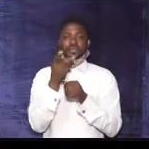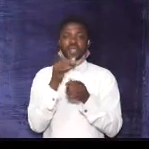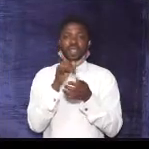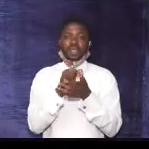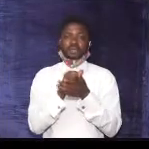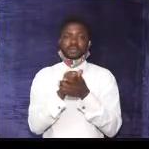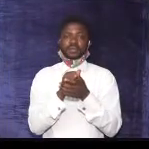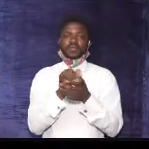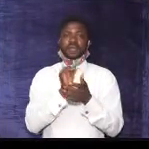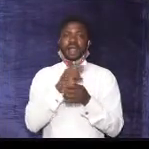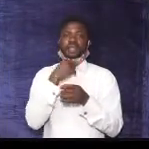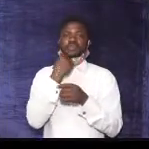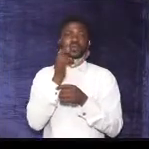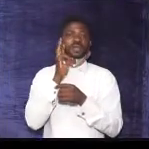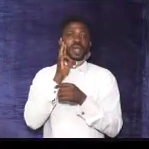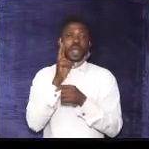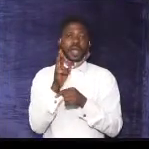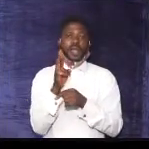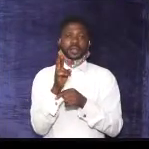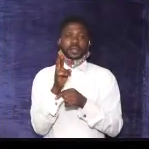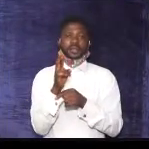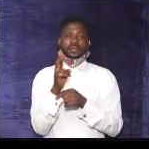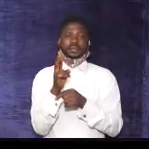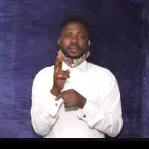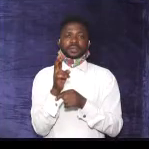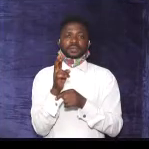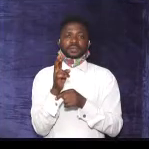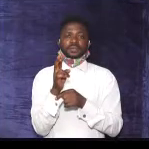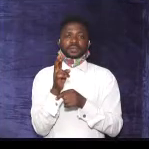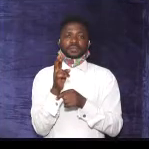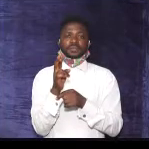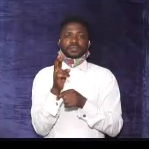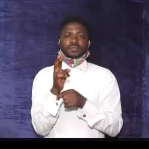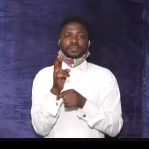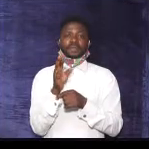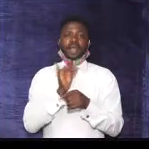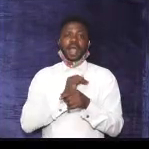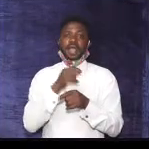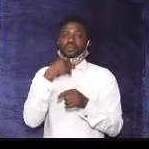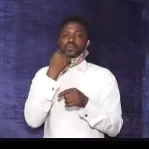You can see that. I told her